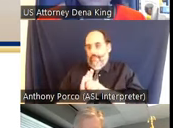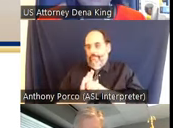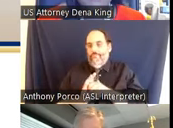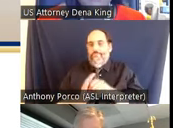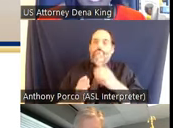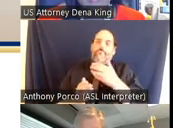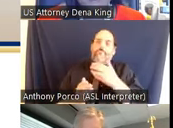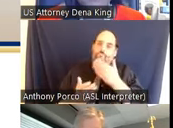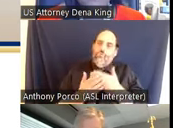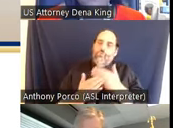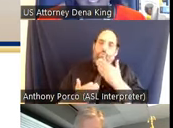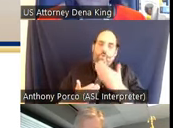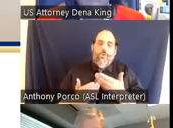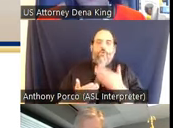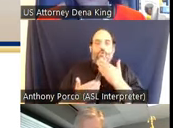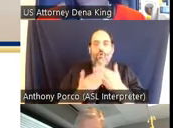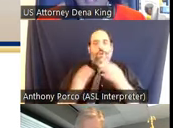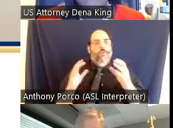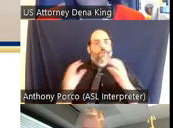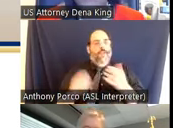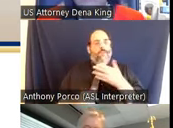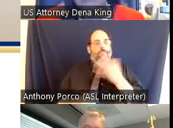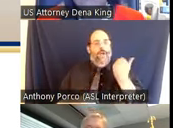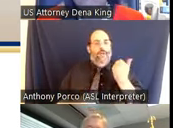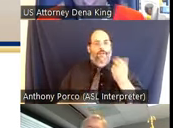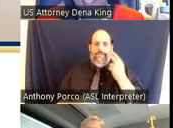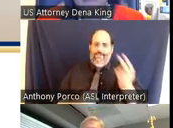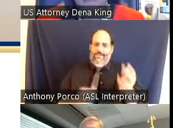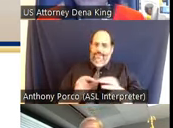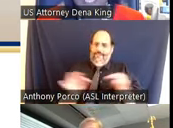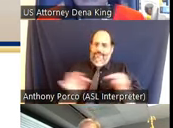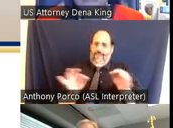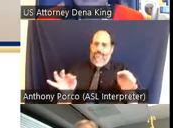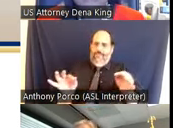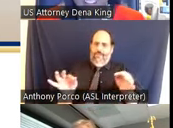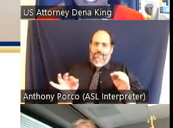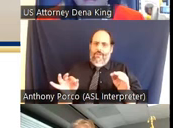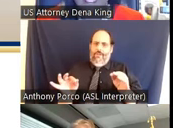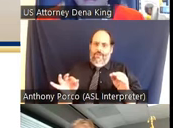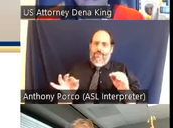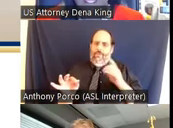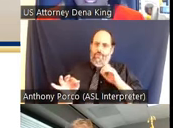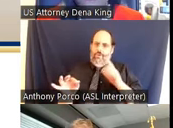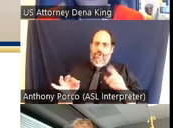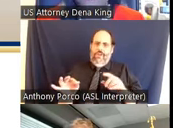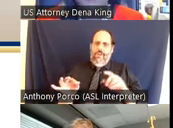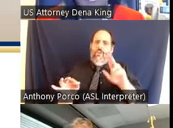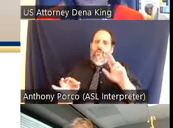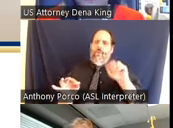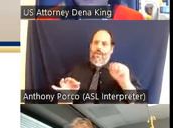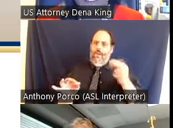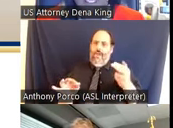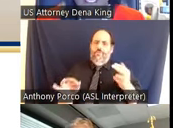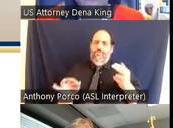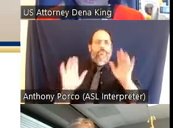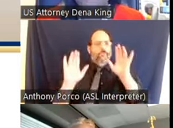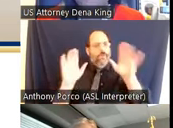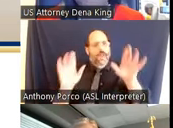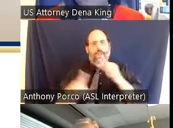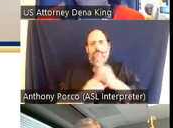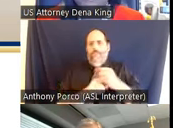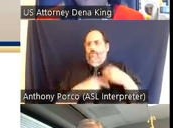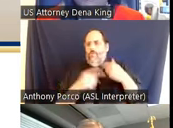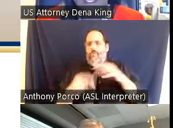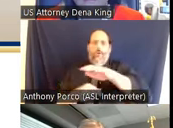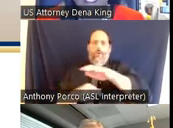As you see, these statements reflect the widespread impact United Against Hate has had across the country in terms